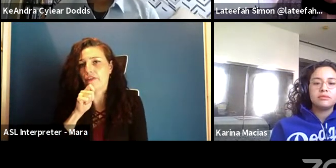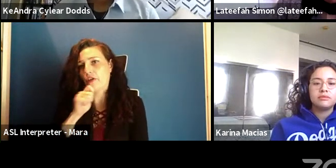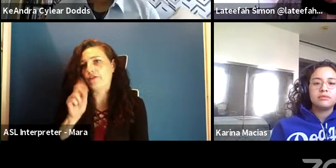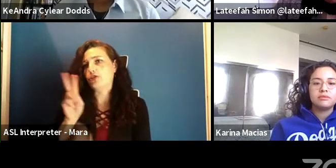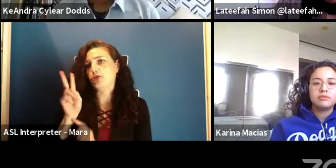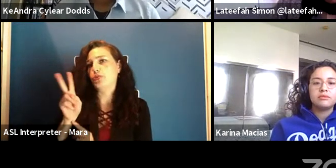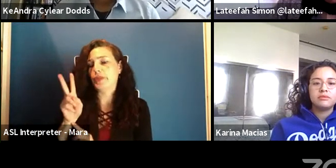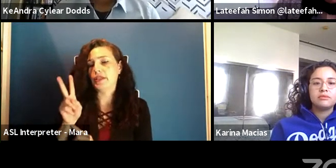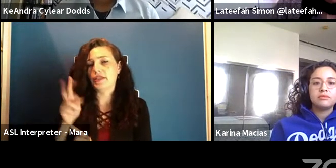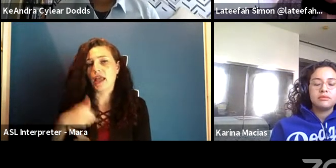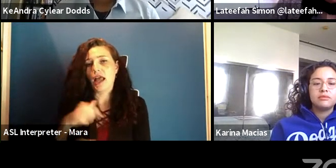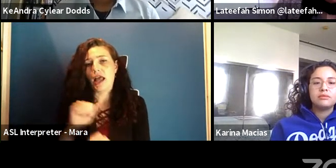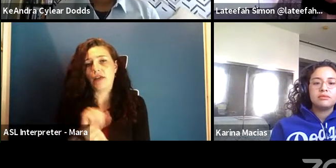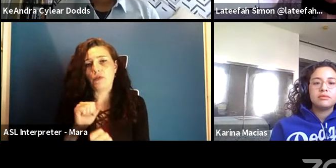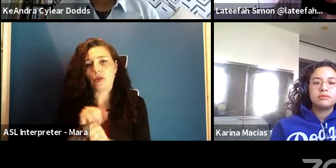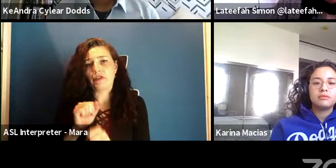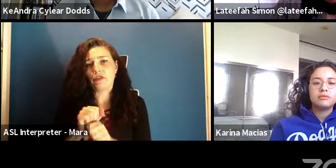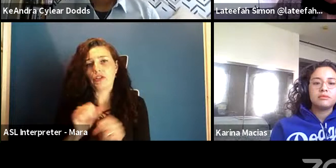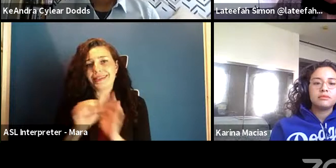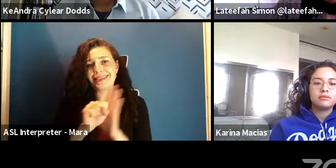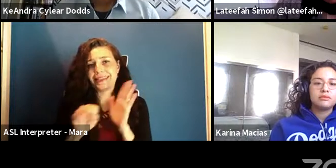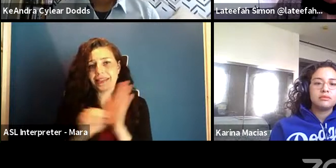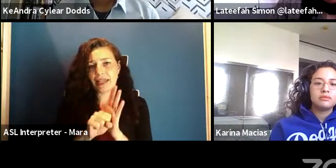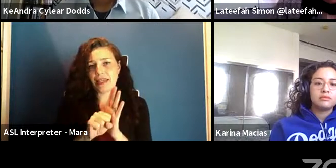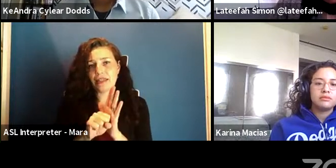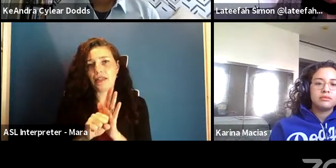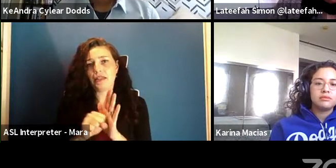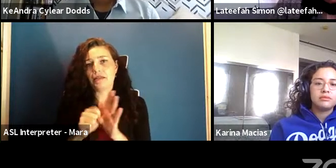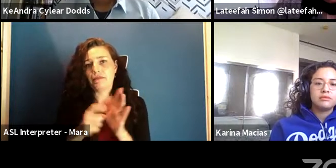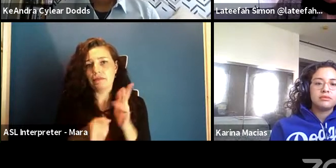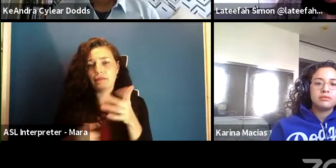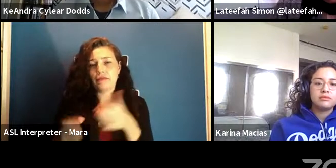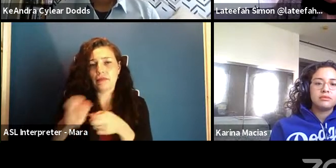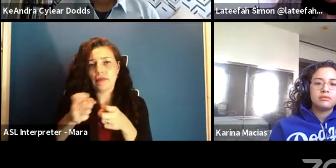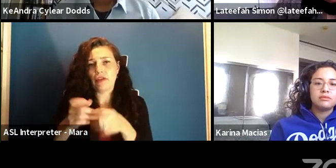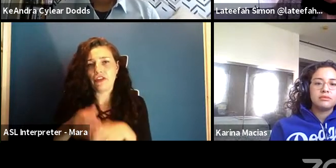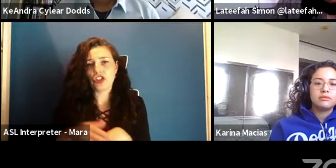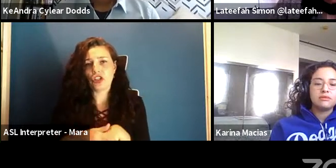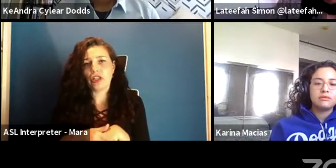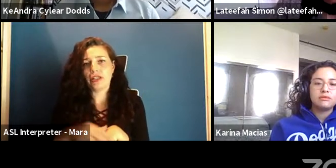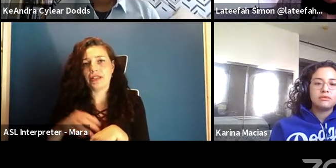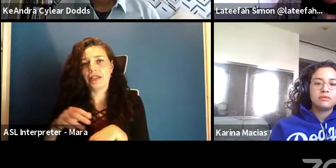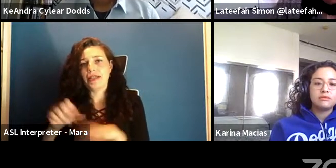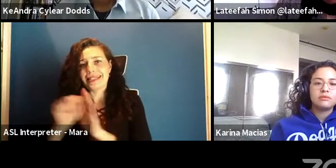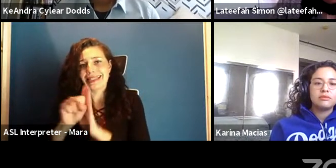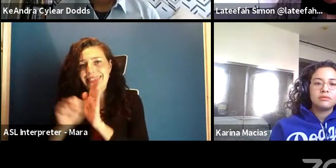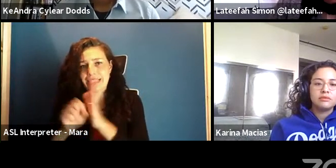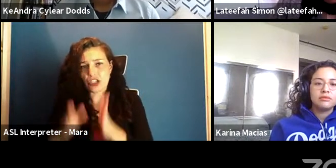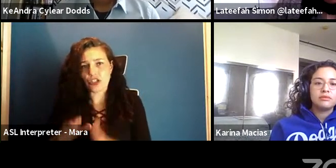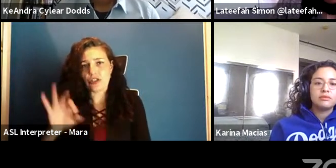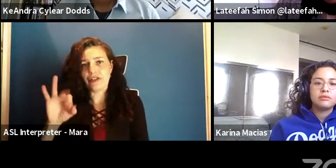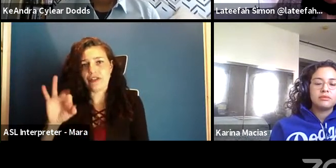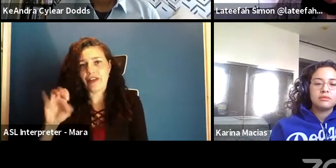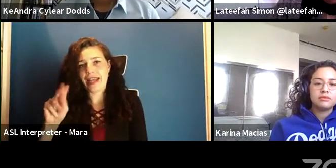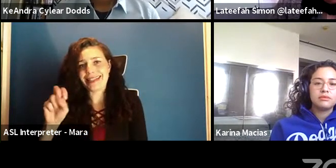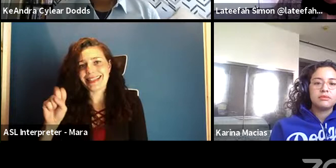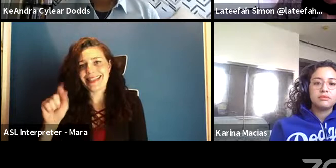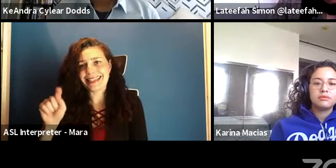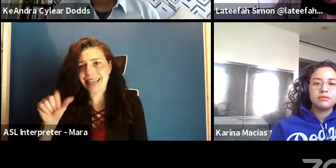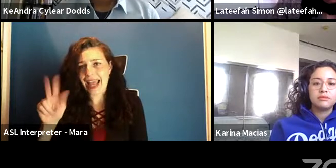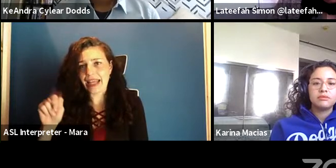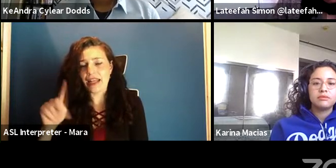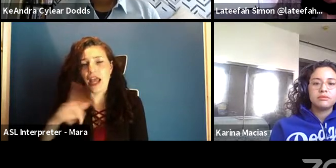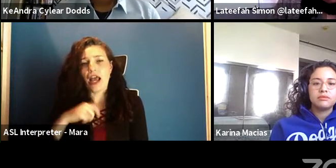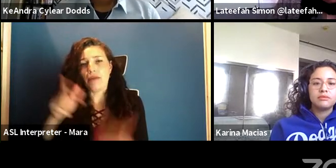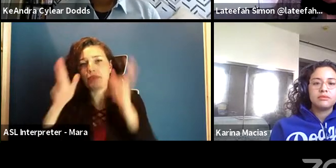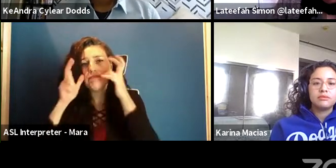official, Assemblywoman Bonilla, and has worked for Senator Feinstein doing casework and listening to calls across California about